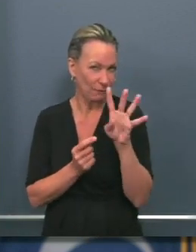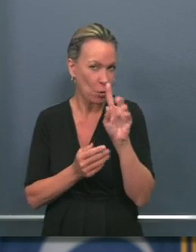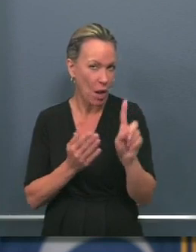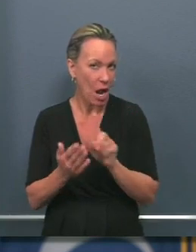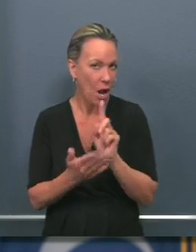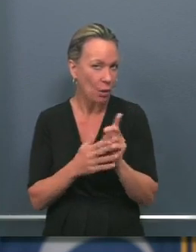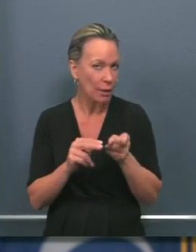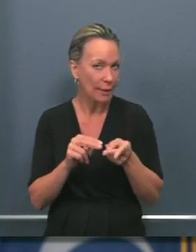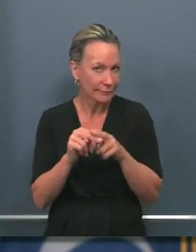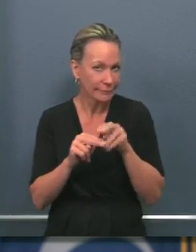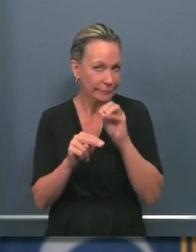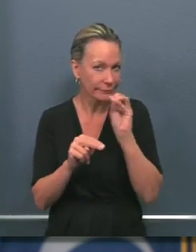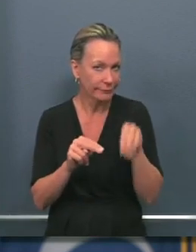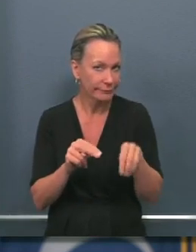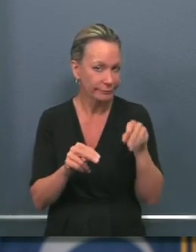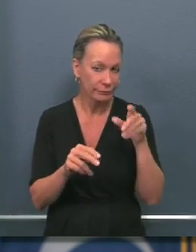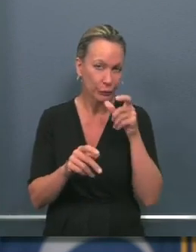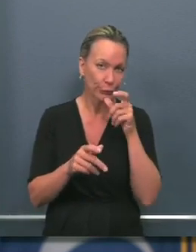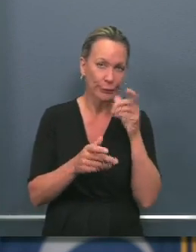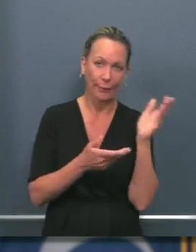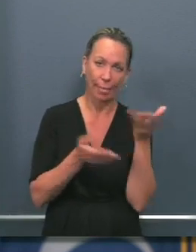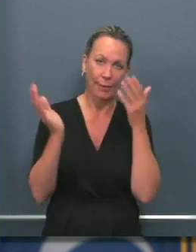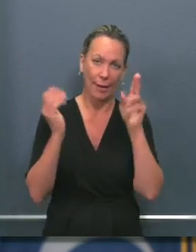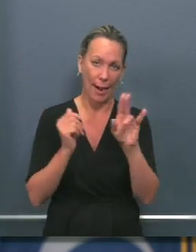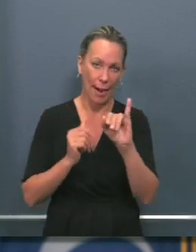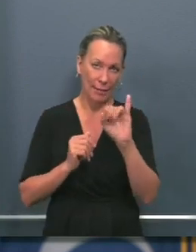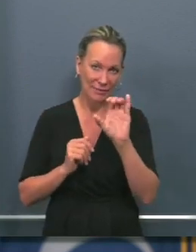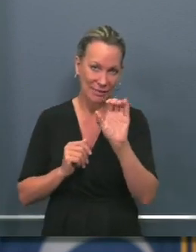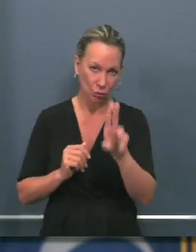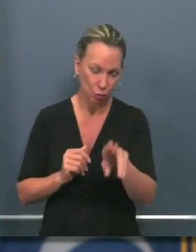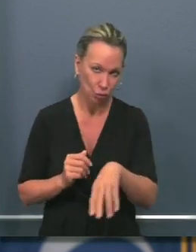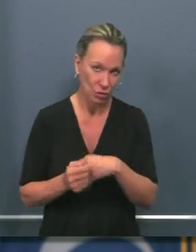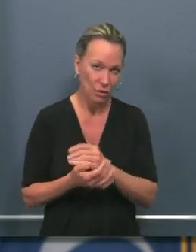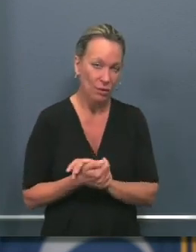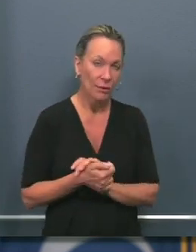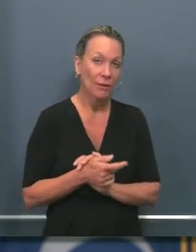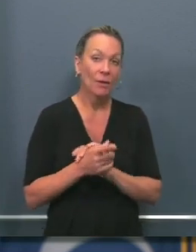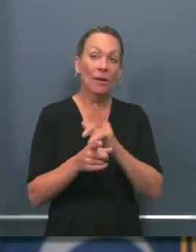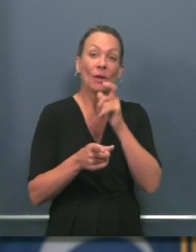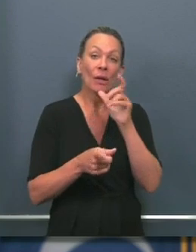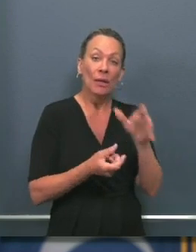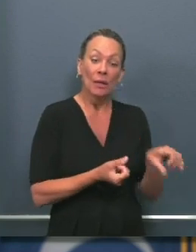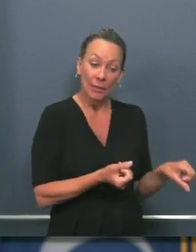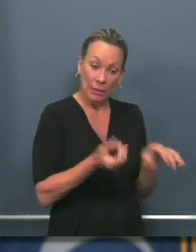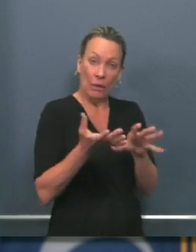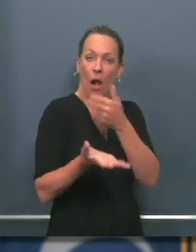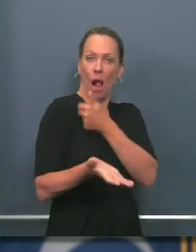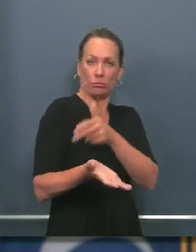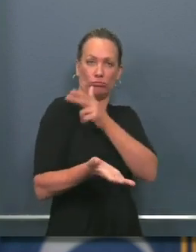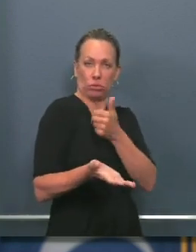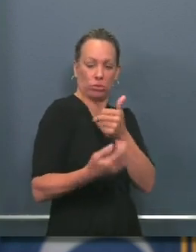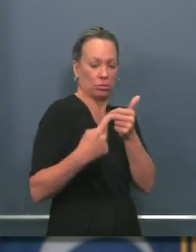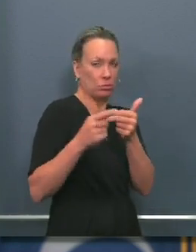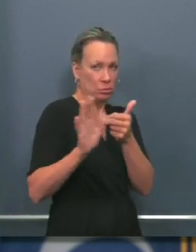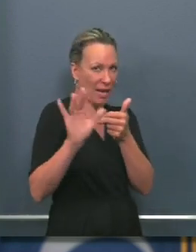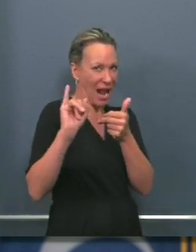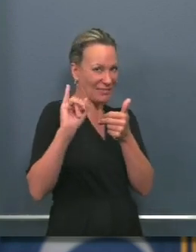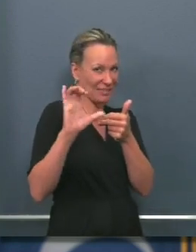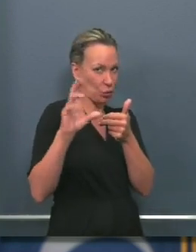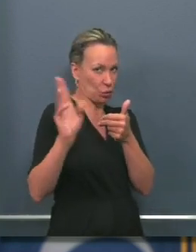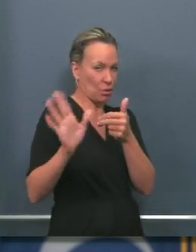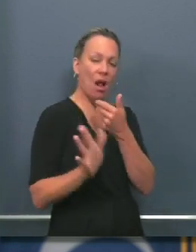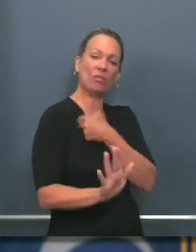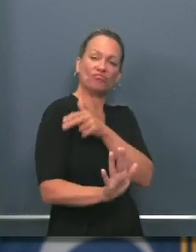hospitalizations continue to remain strongly steady, meaning they're holding, in fact, slightly declining, 14-day